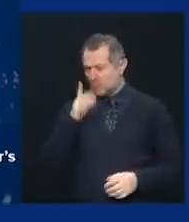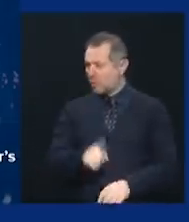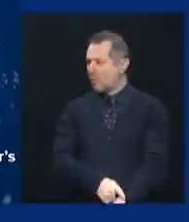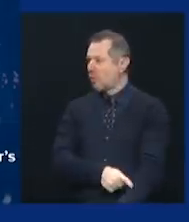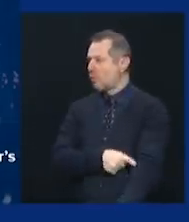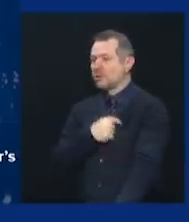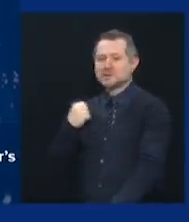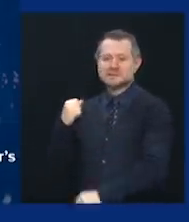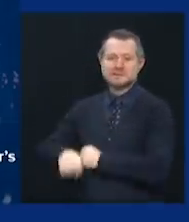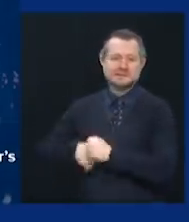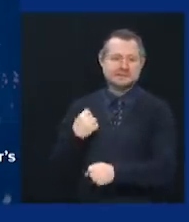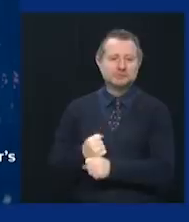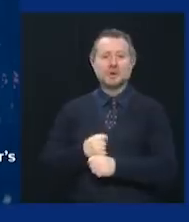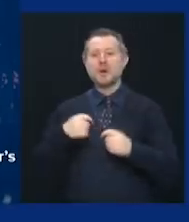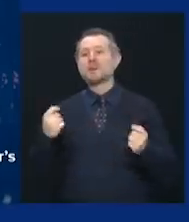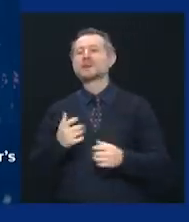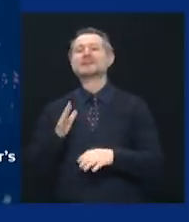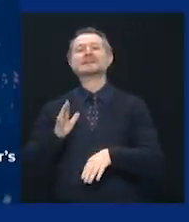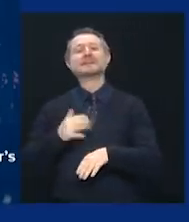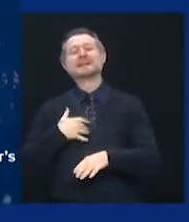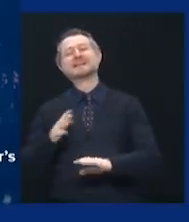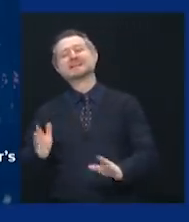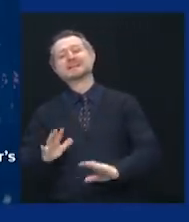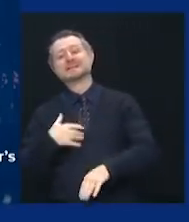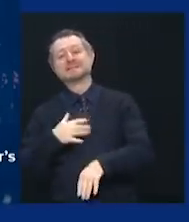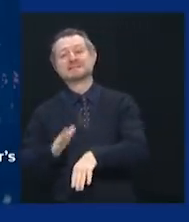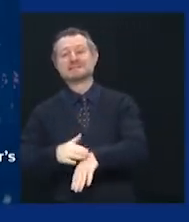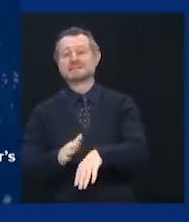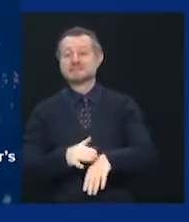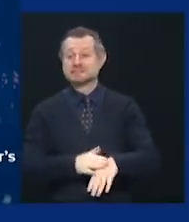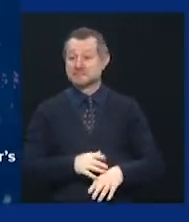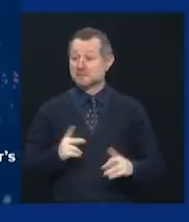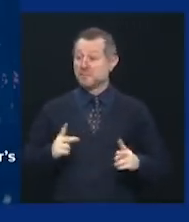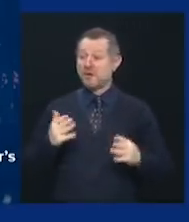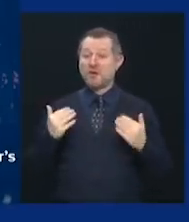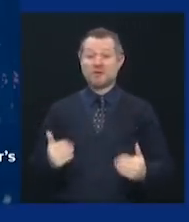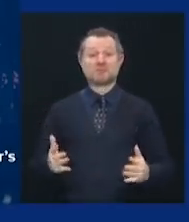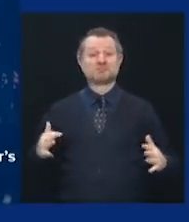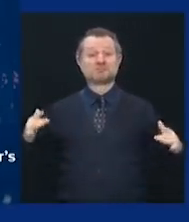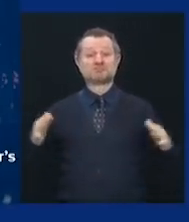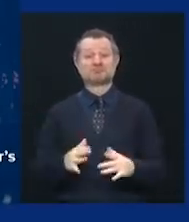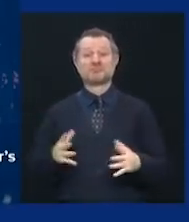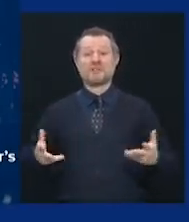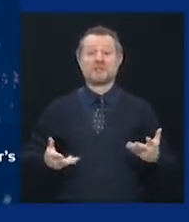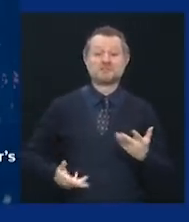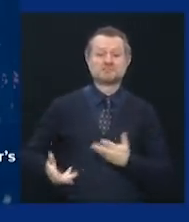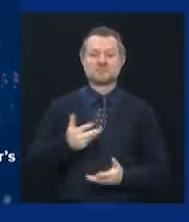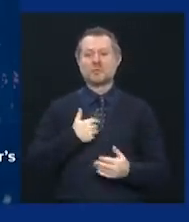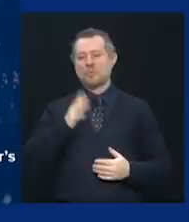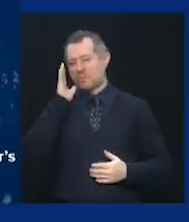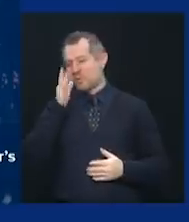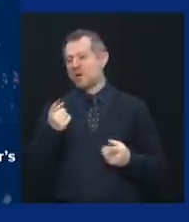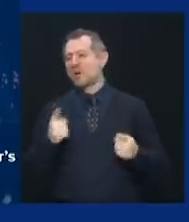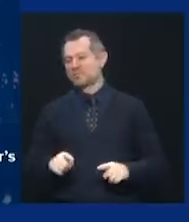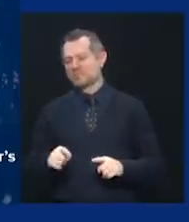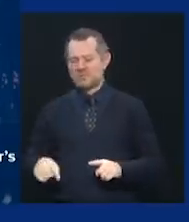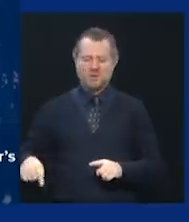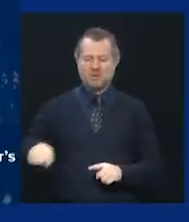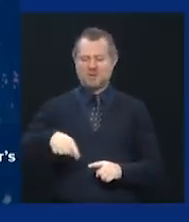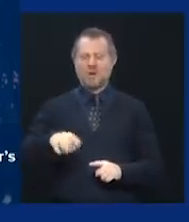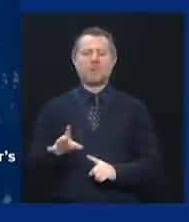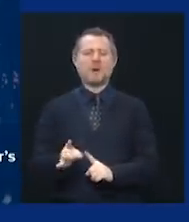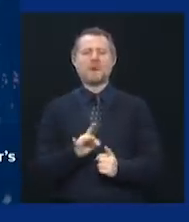But when you increase social activity, you're going to increase the spread of the virus if people don't